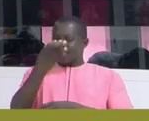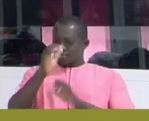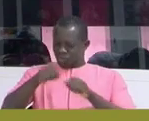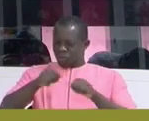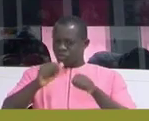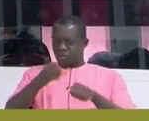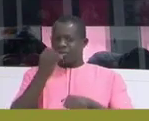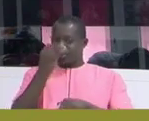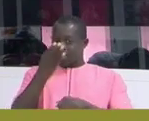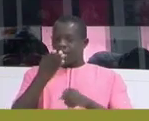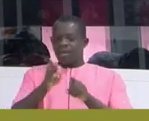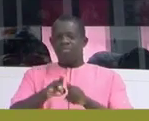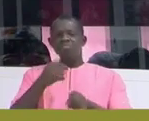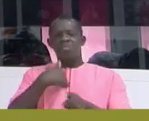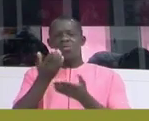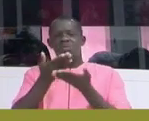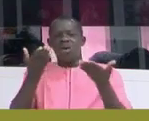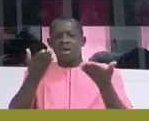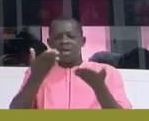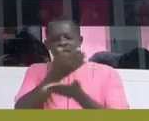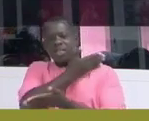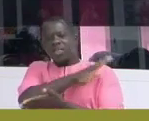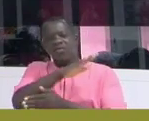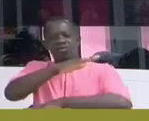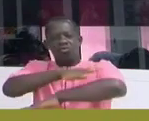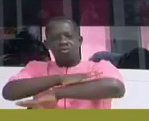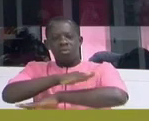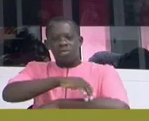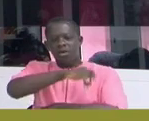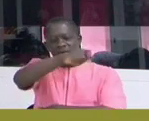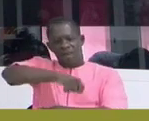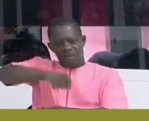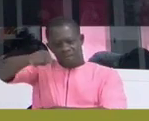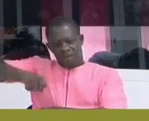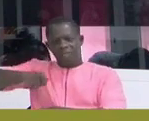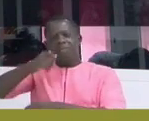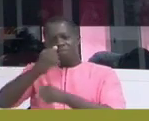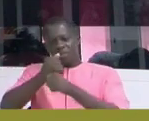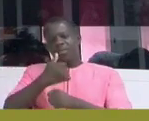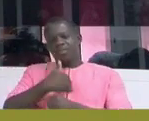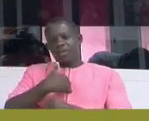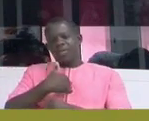school, I can say that farming was the reason for my leaving